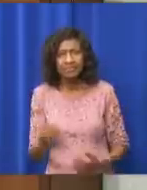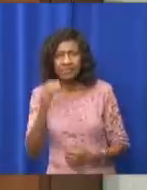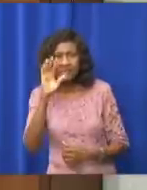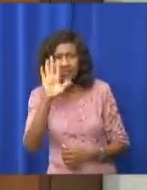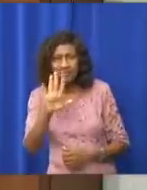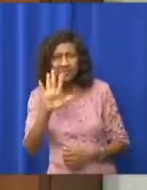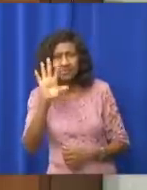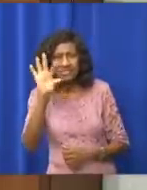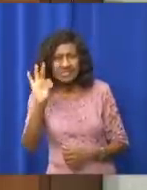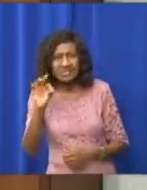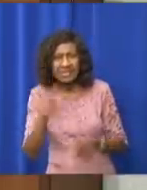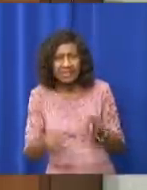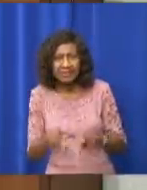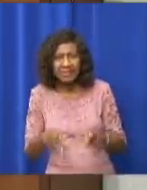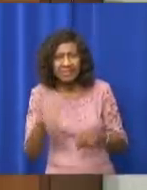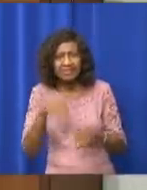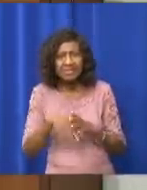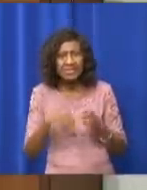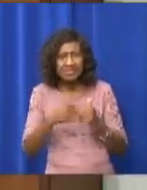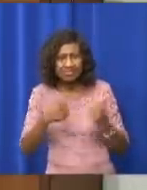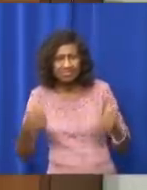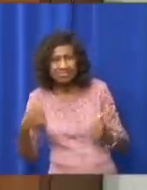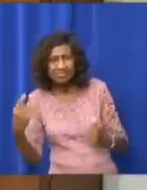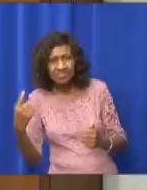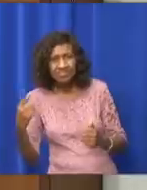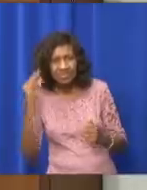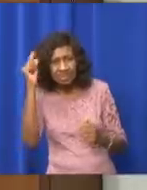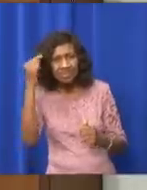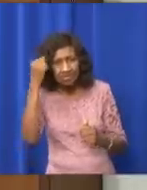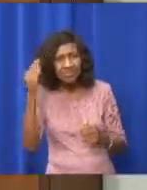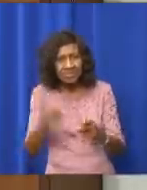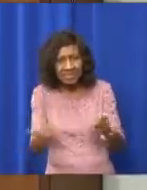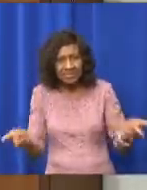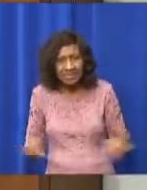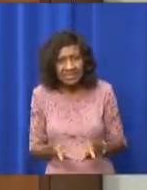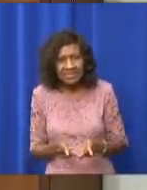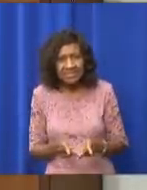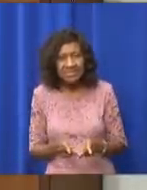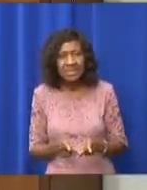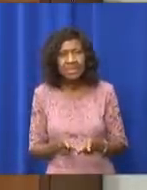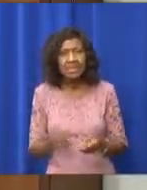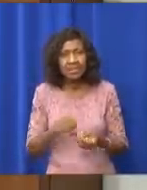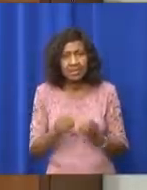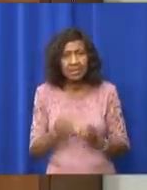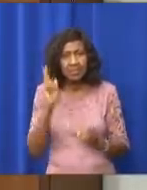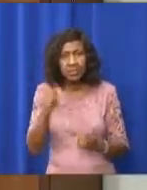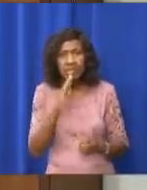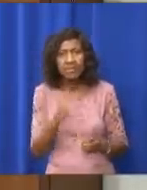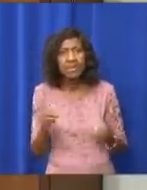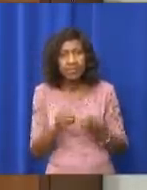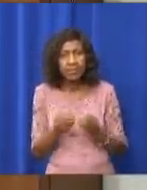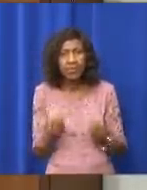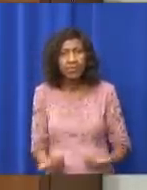in the government isolation facilities, but that number will rise today as there is a flight which I think has probably arrived from Miami